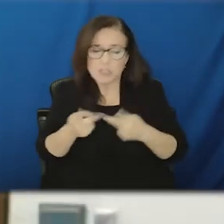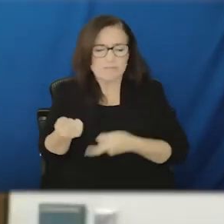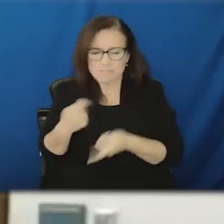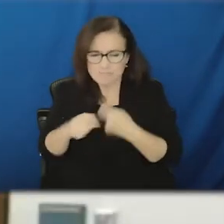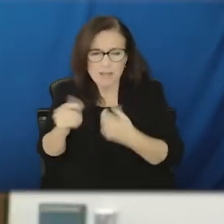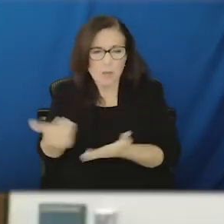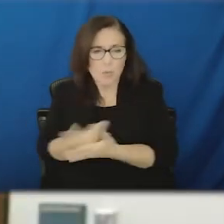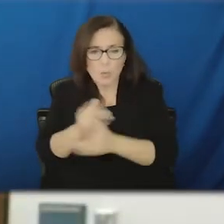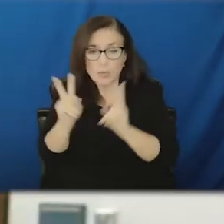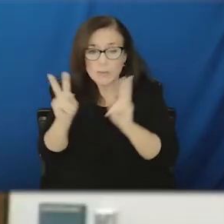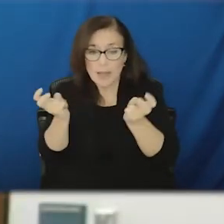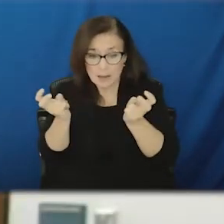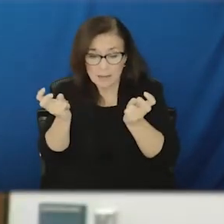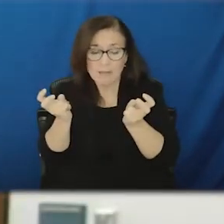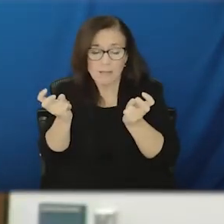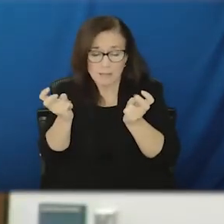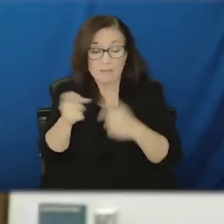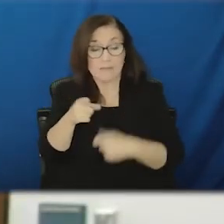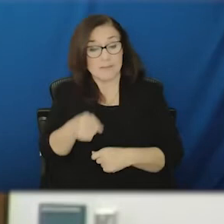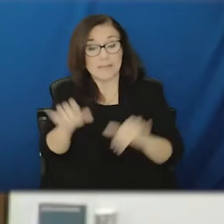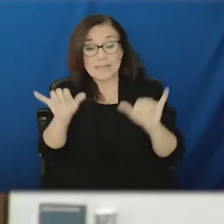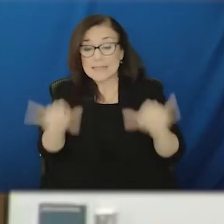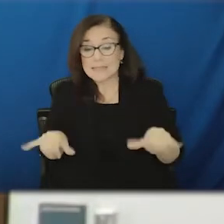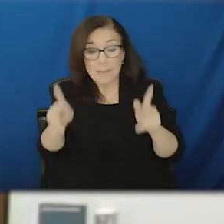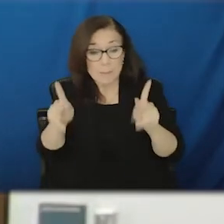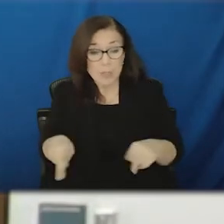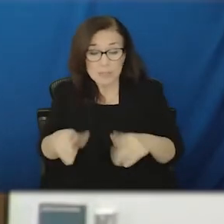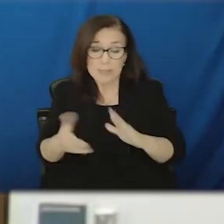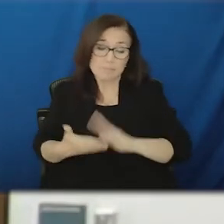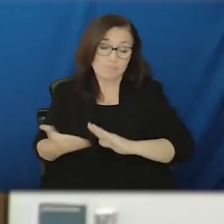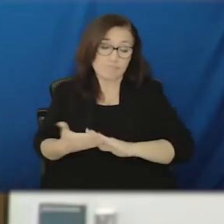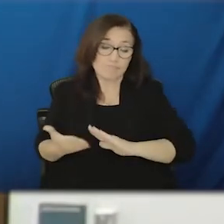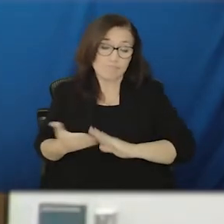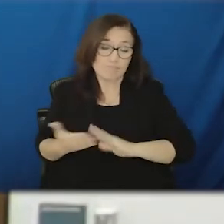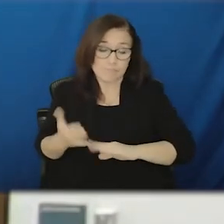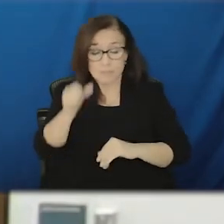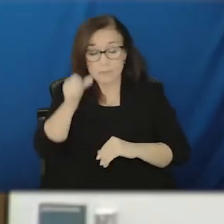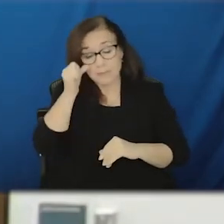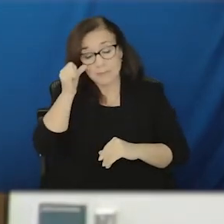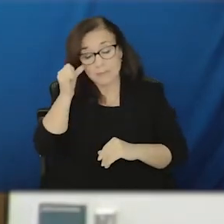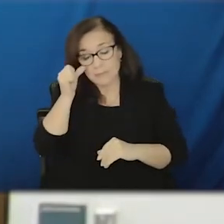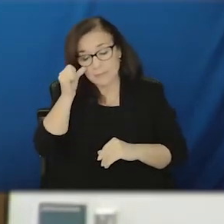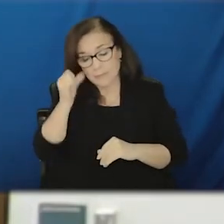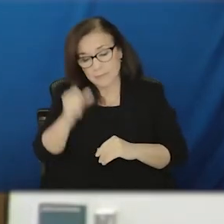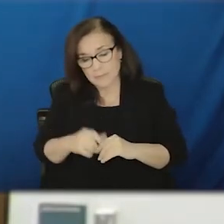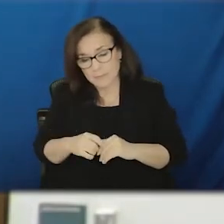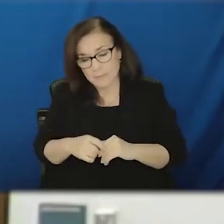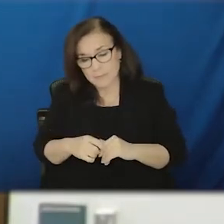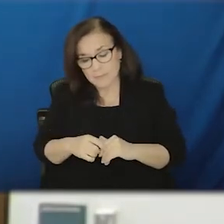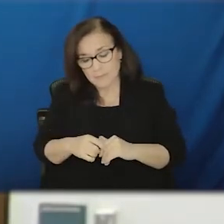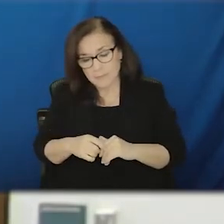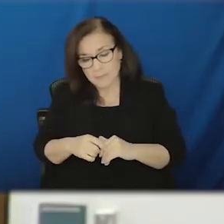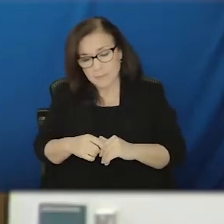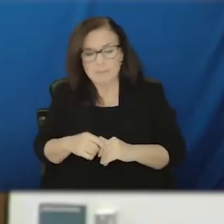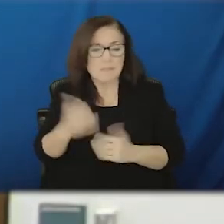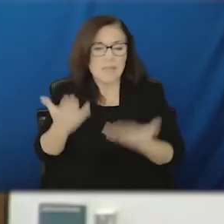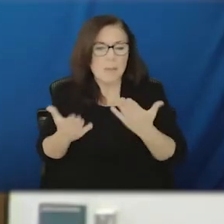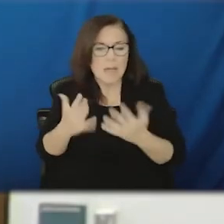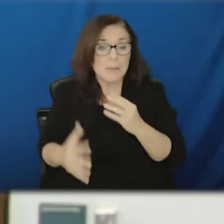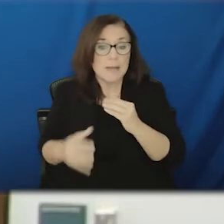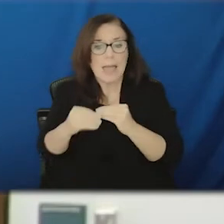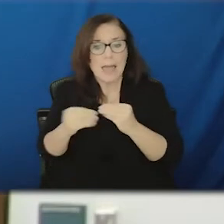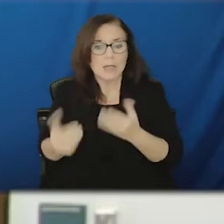the same person that has to do it, or either it might have been added, but most likely it was, she was already under that code under a different